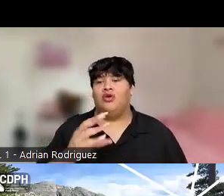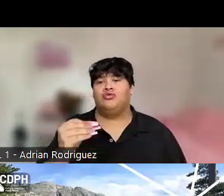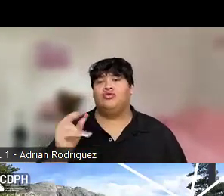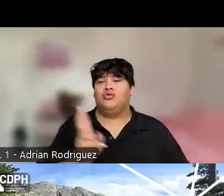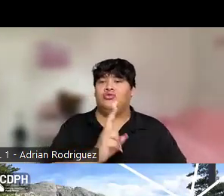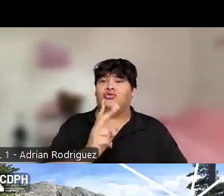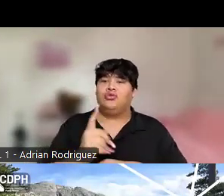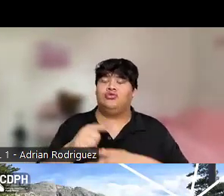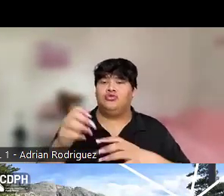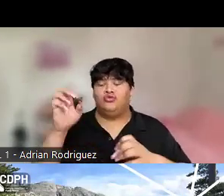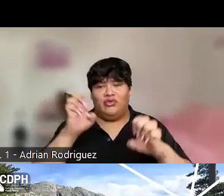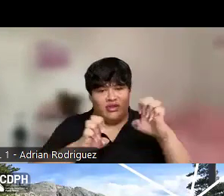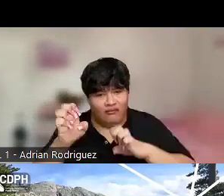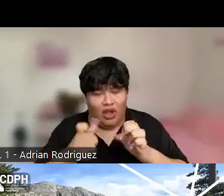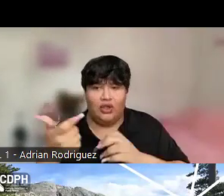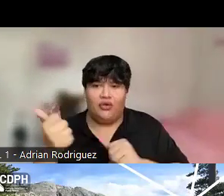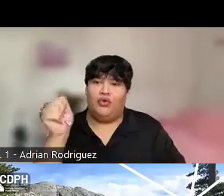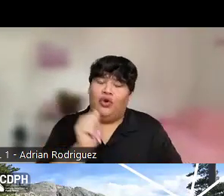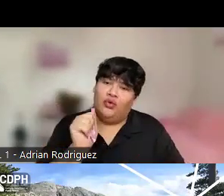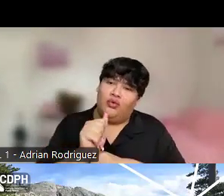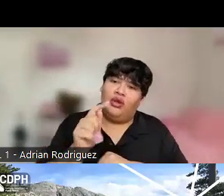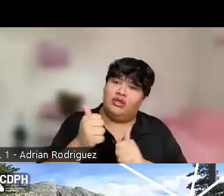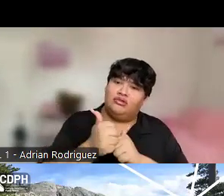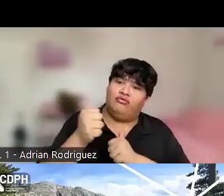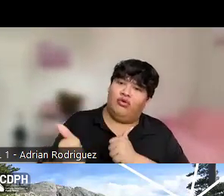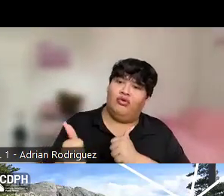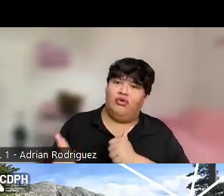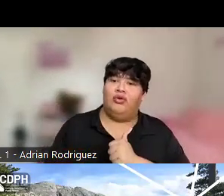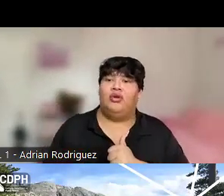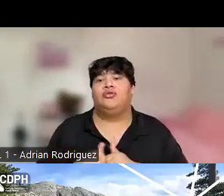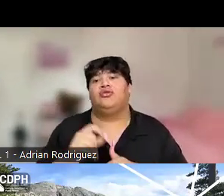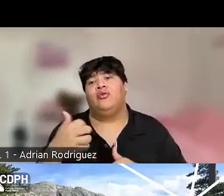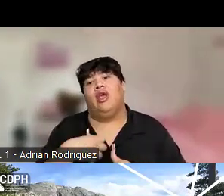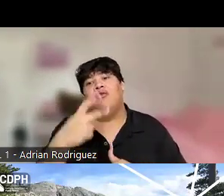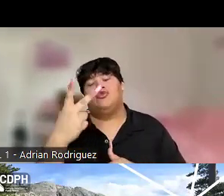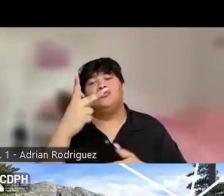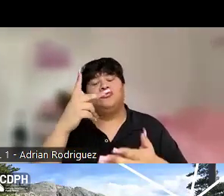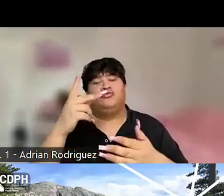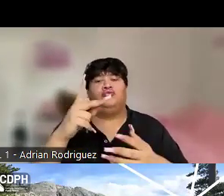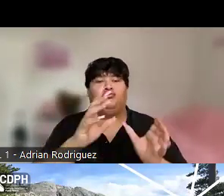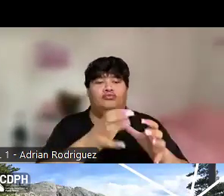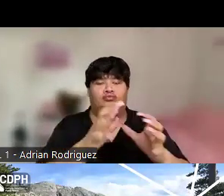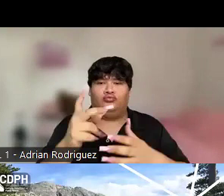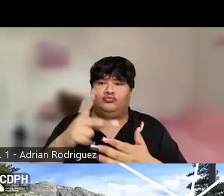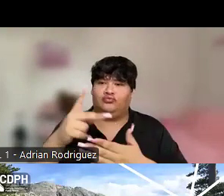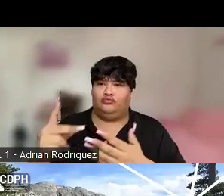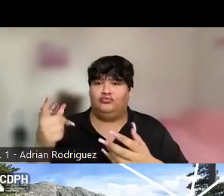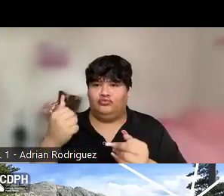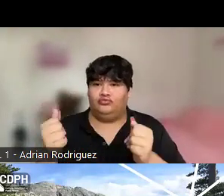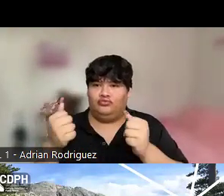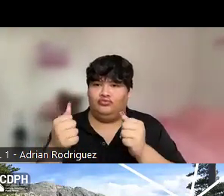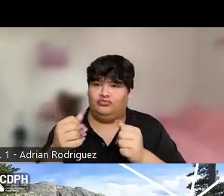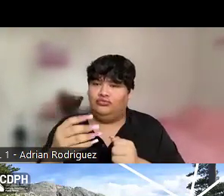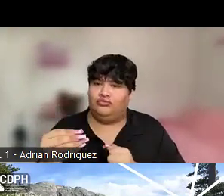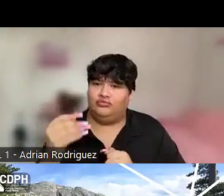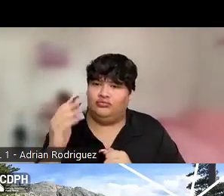time to evaluate our work thus far. So we have 2 projects to evaluate past initiatives